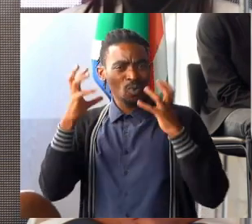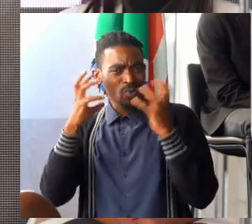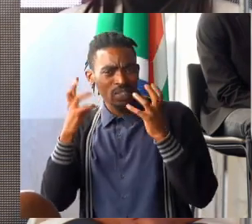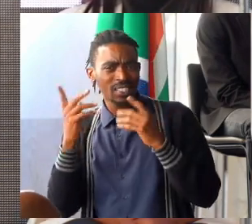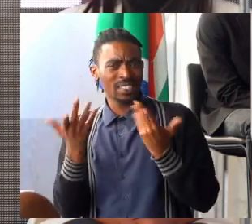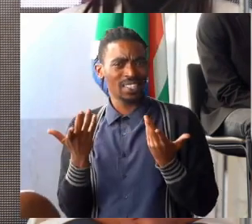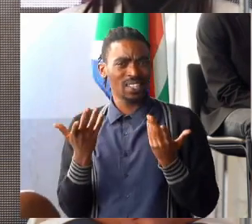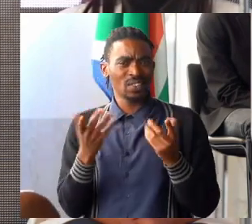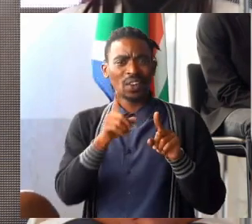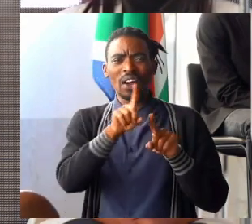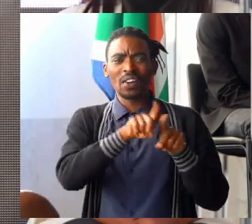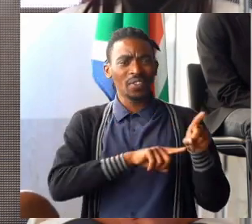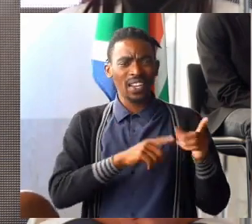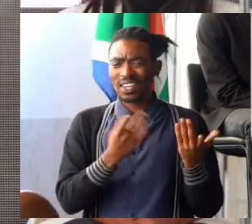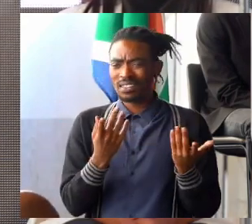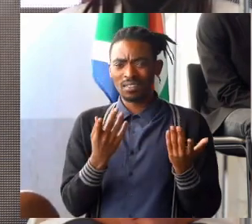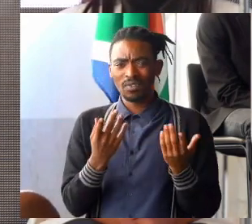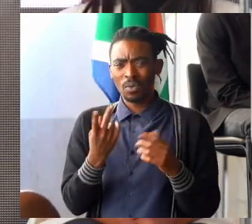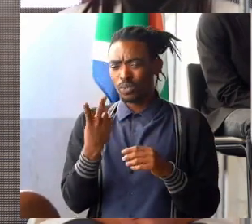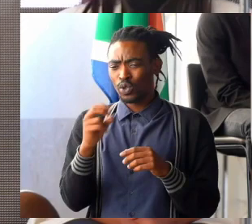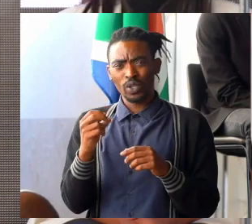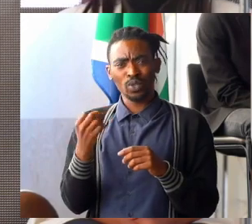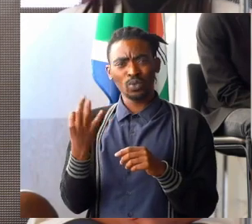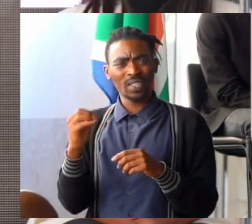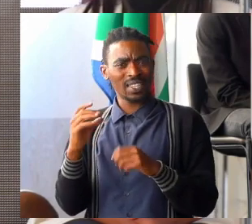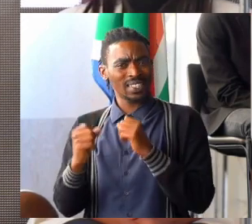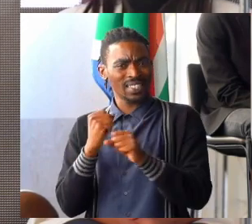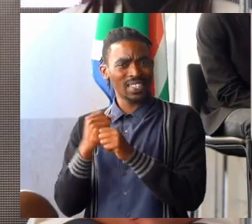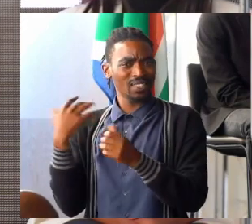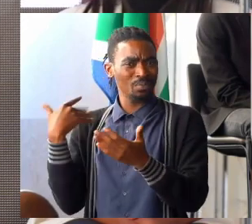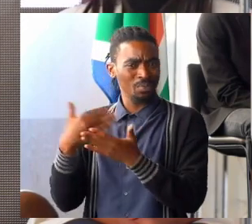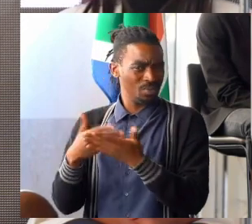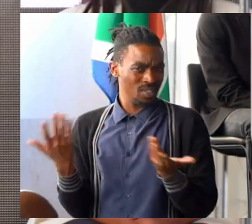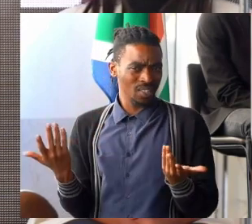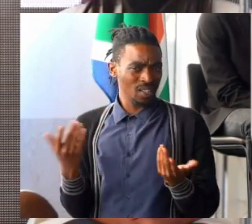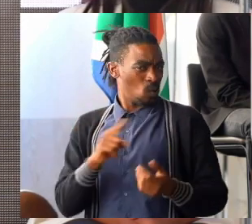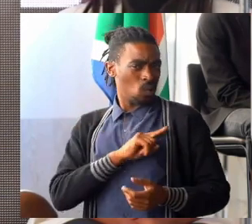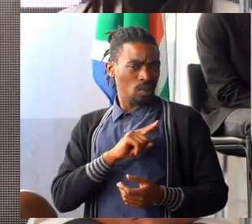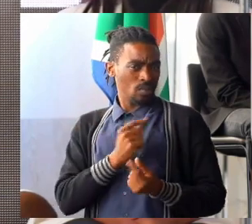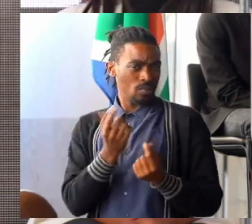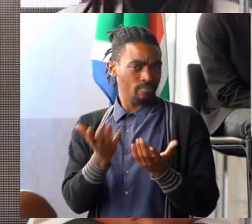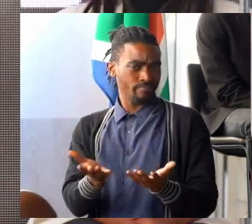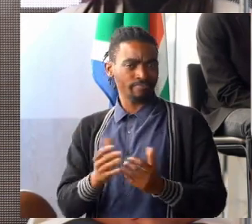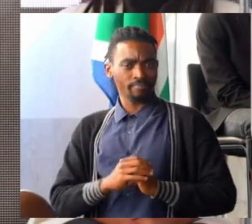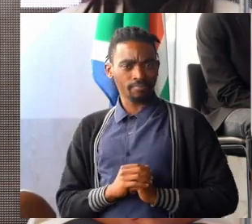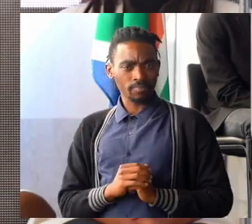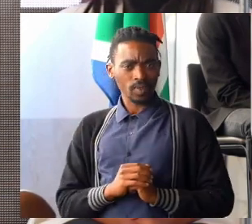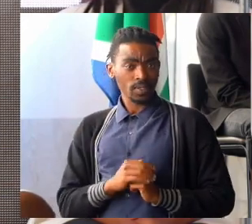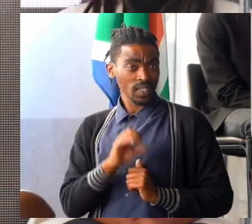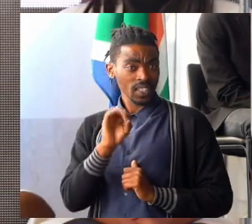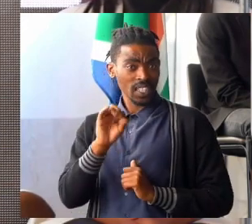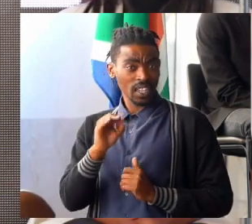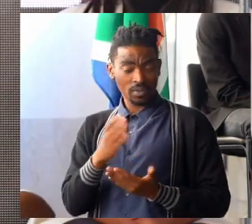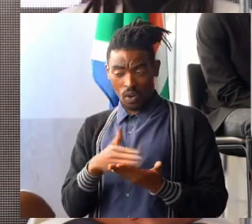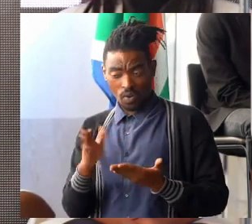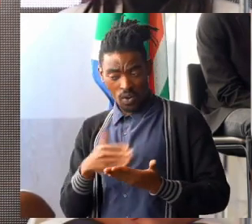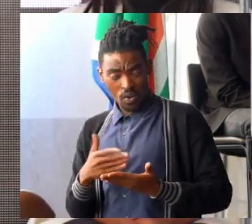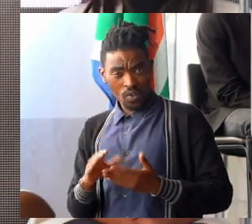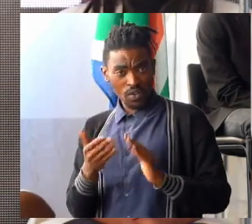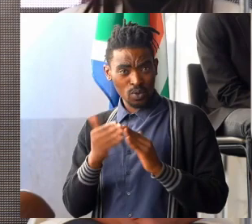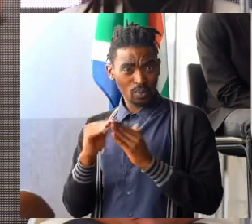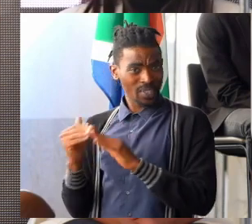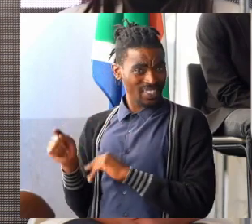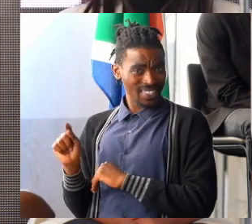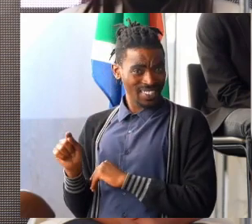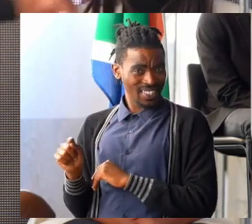the last 20 to 30 years. We do that. So if you get rid of this community, everything will be better. You get